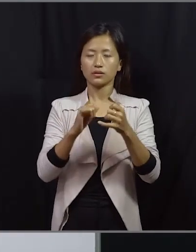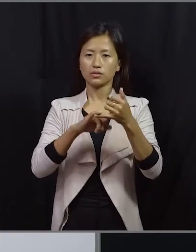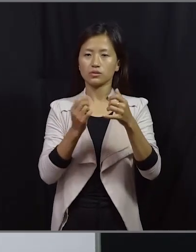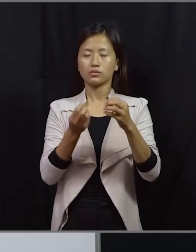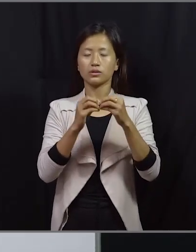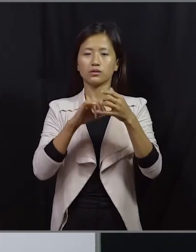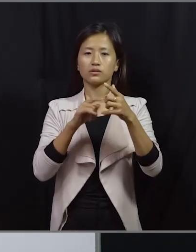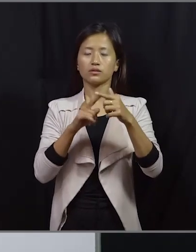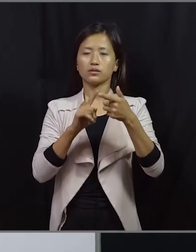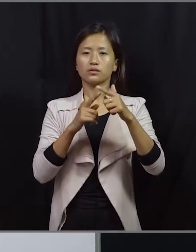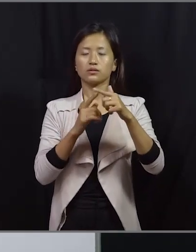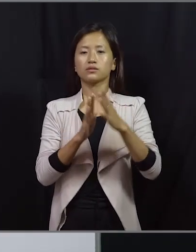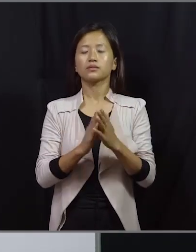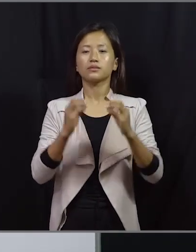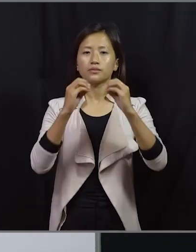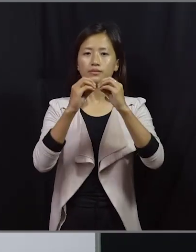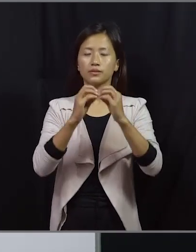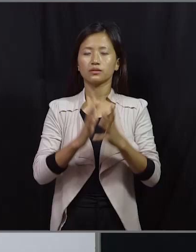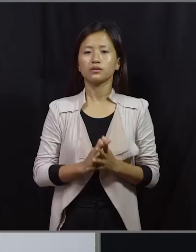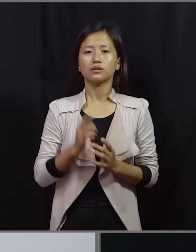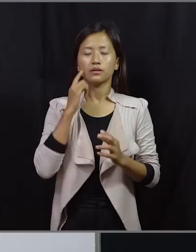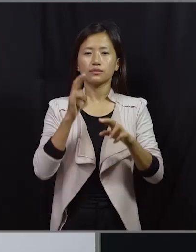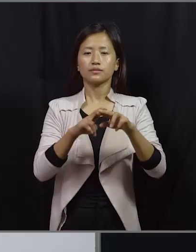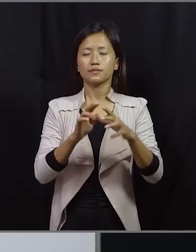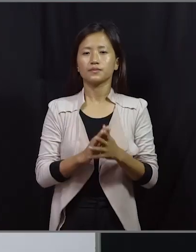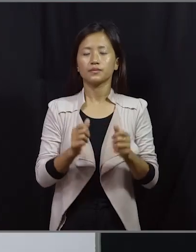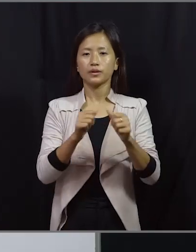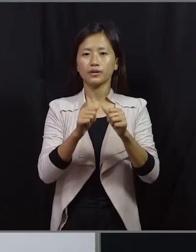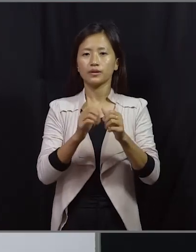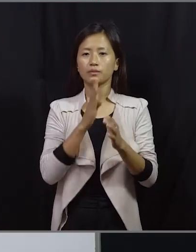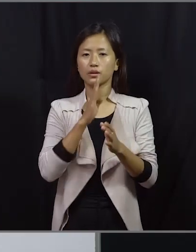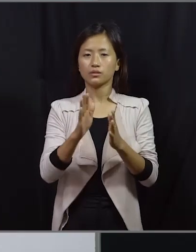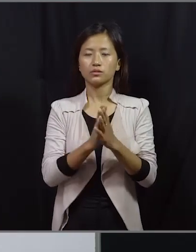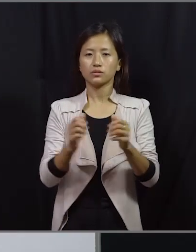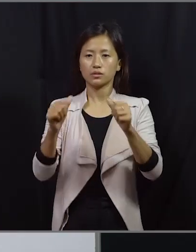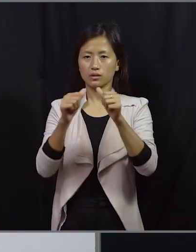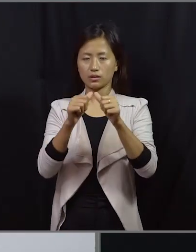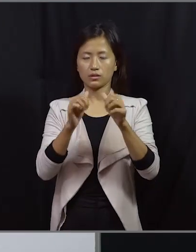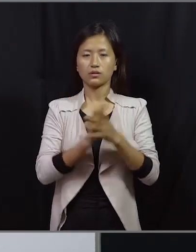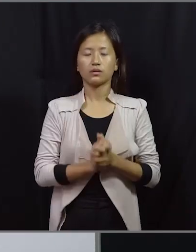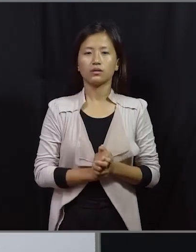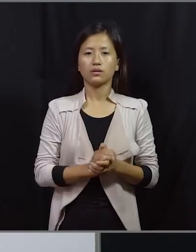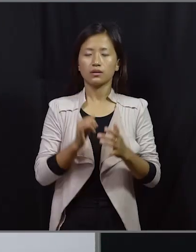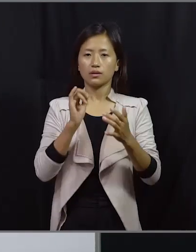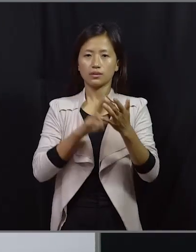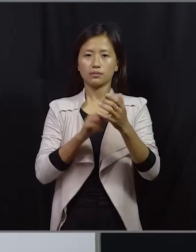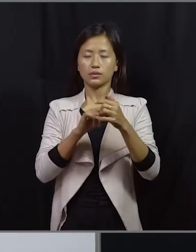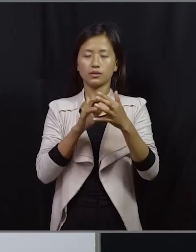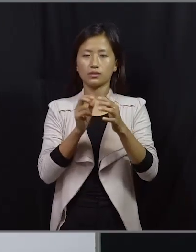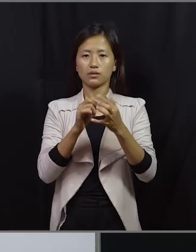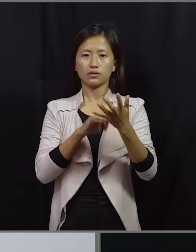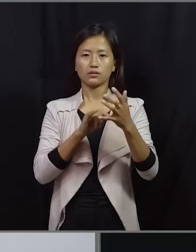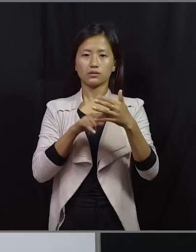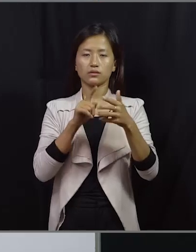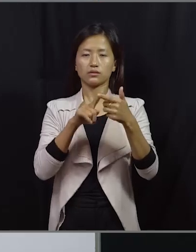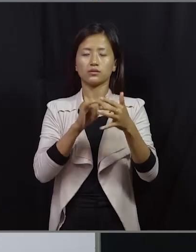of B if A belongs to A implies